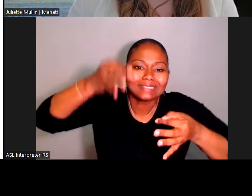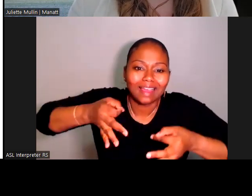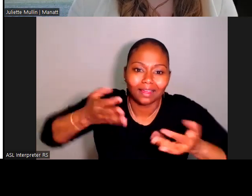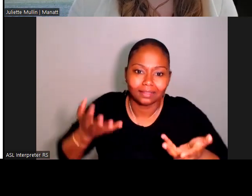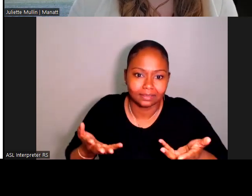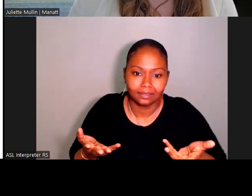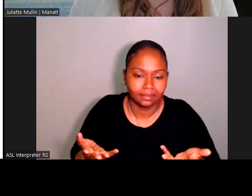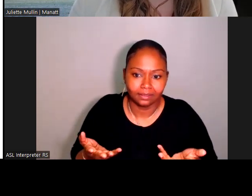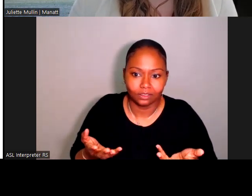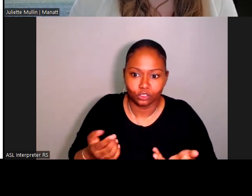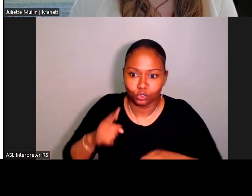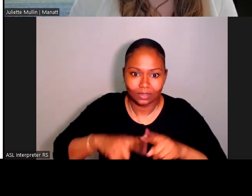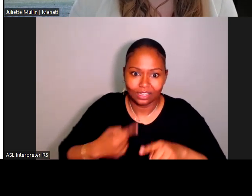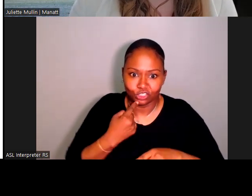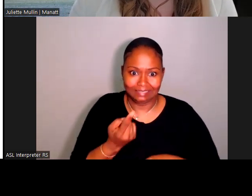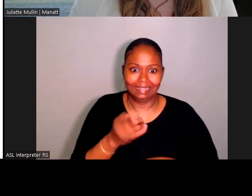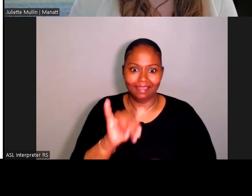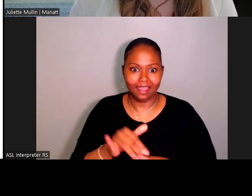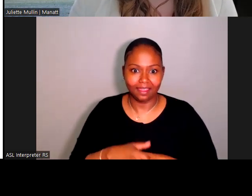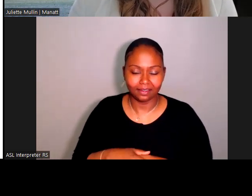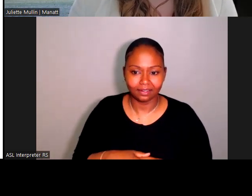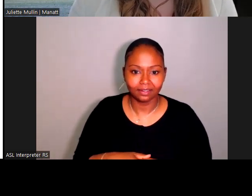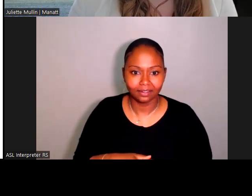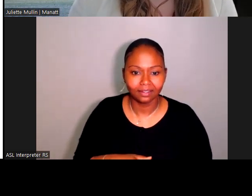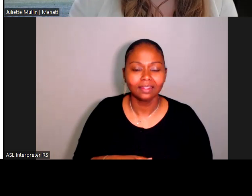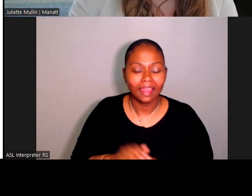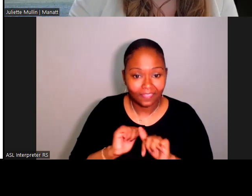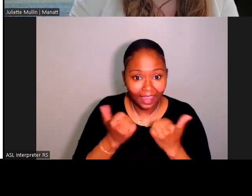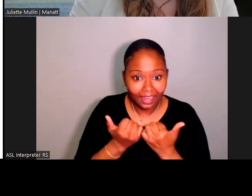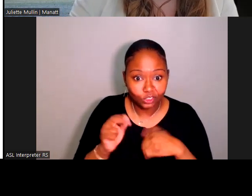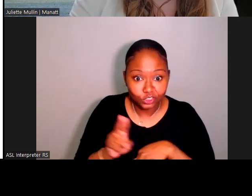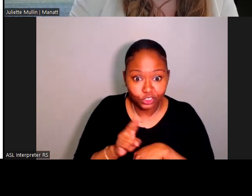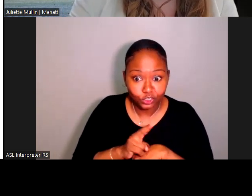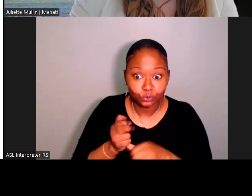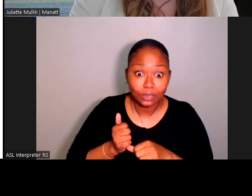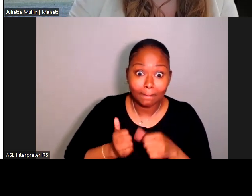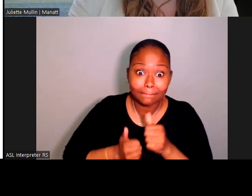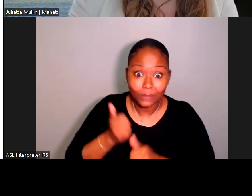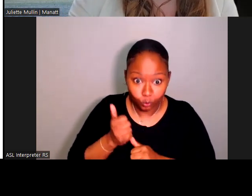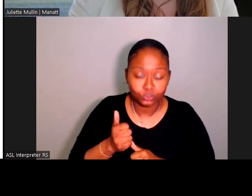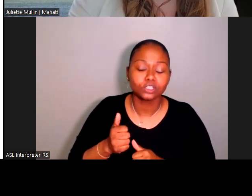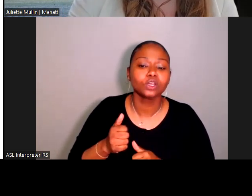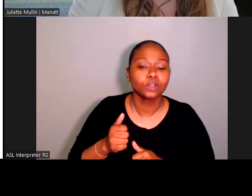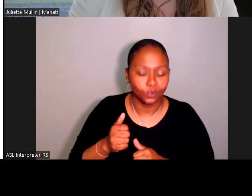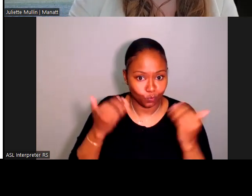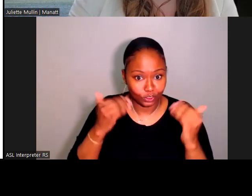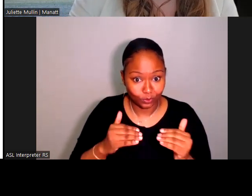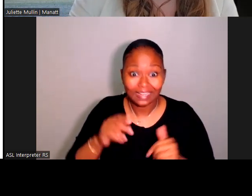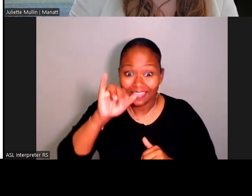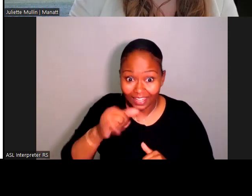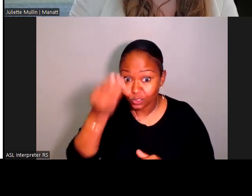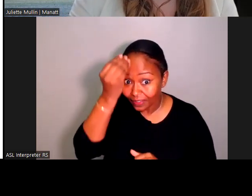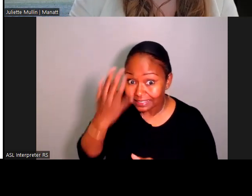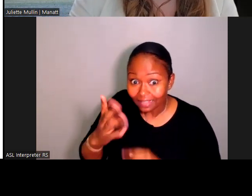can't just say that. The agencies use most restrictive. That's what they tell us when